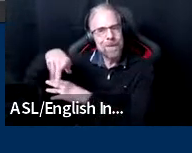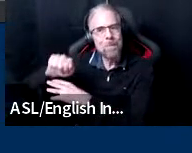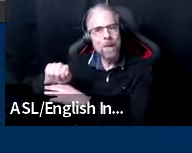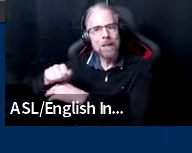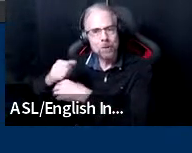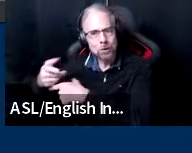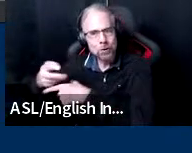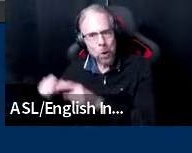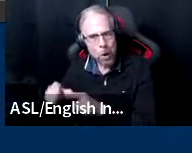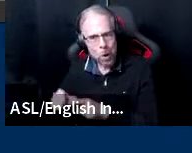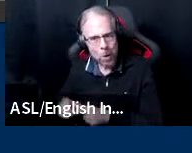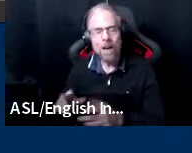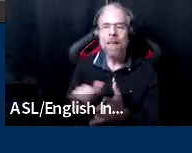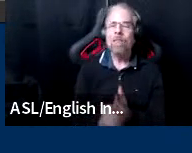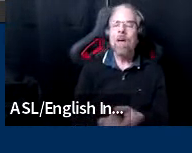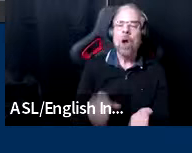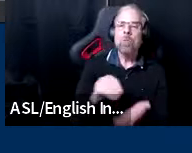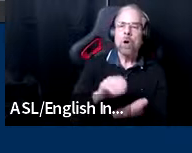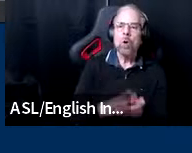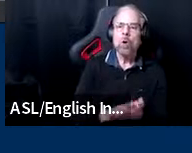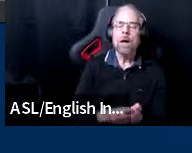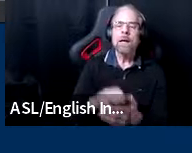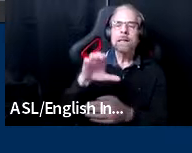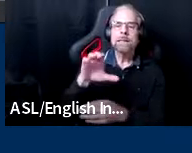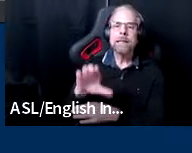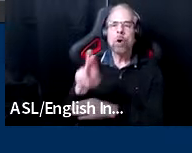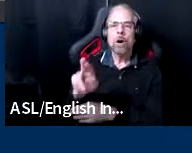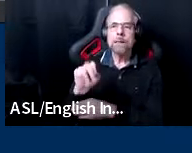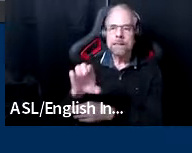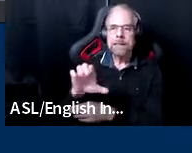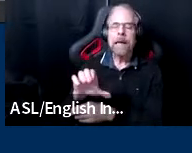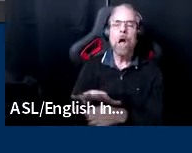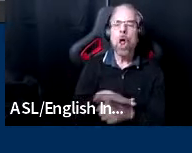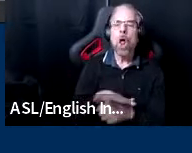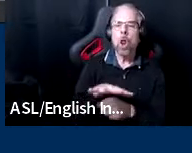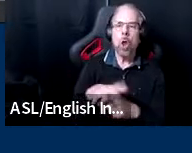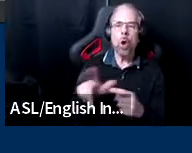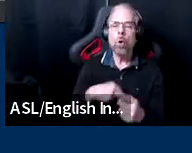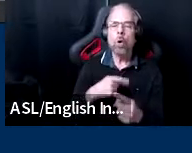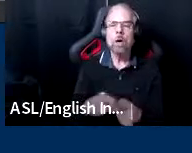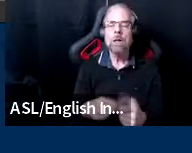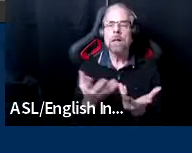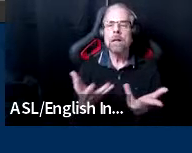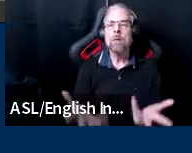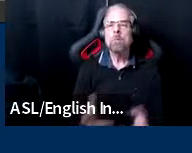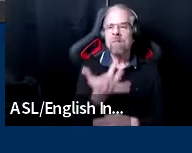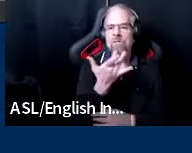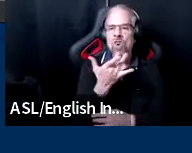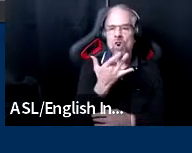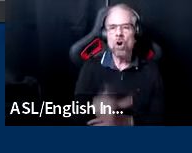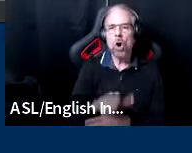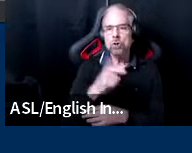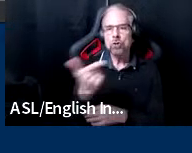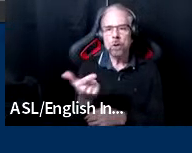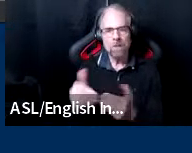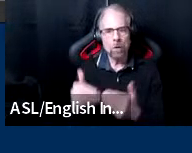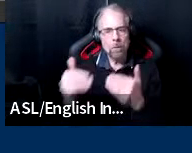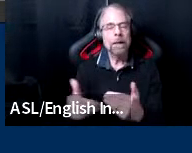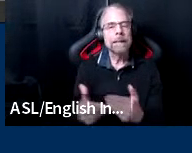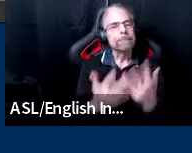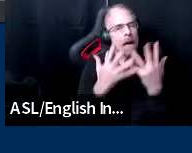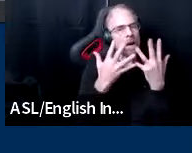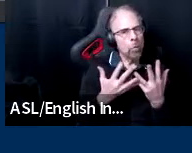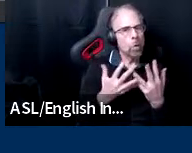that recorded the CRC locally preferred alternative to move forward. Unfortunately, in